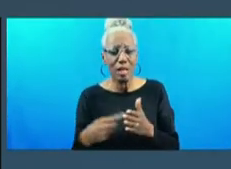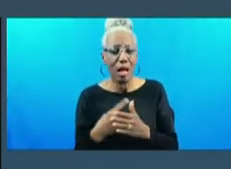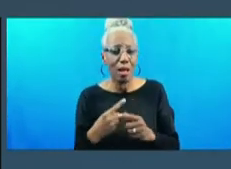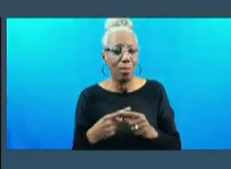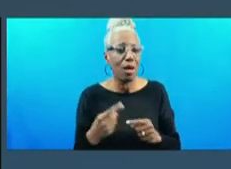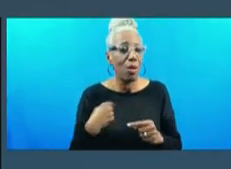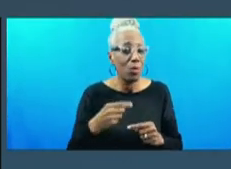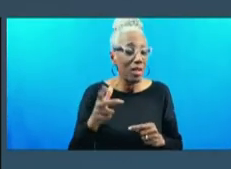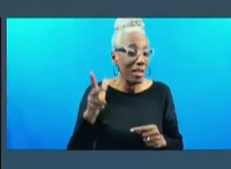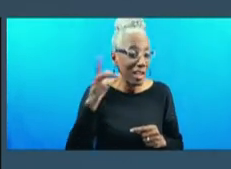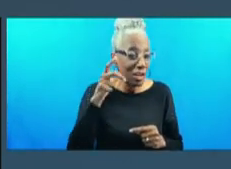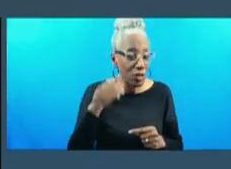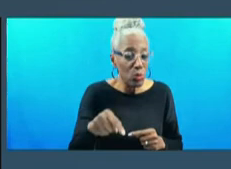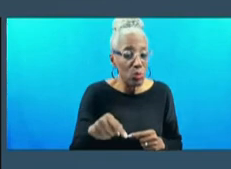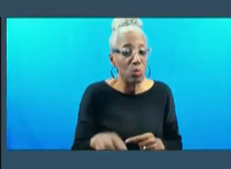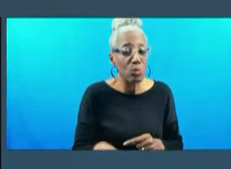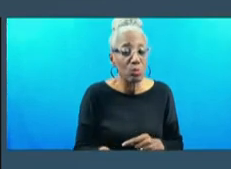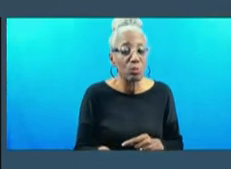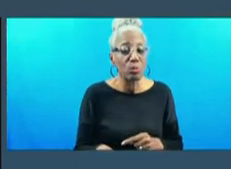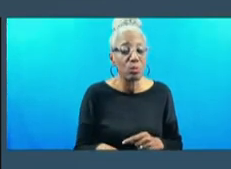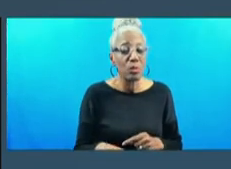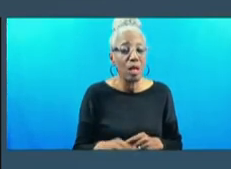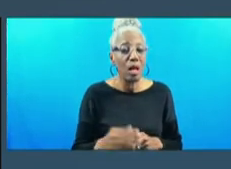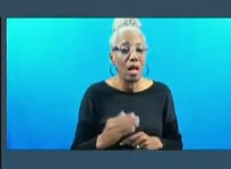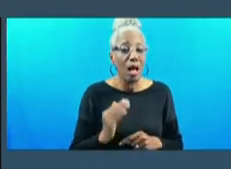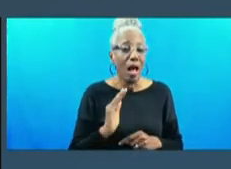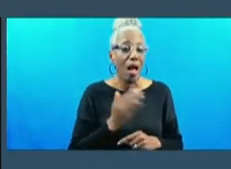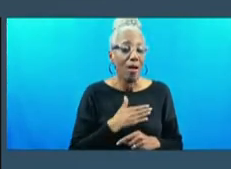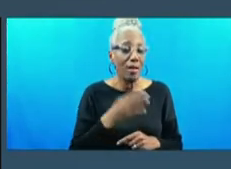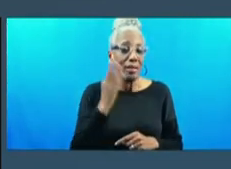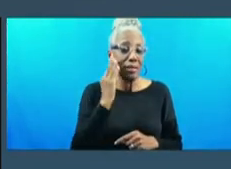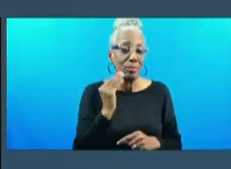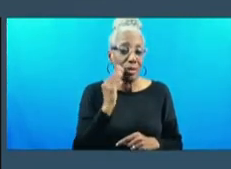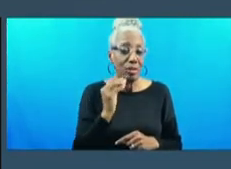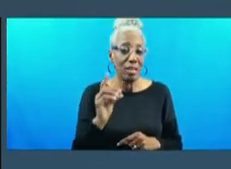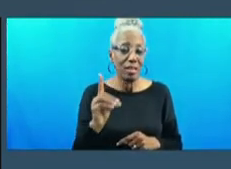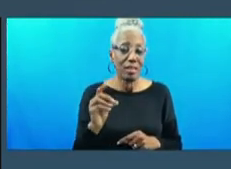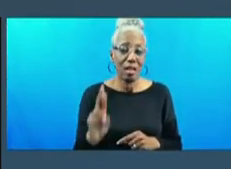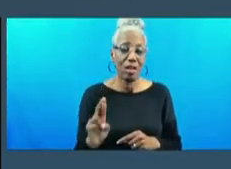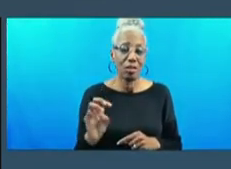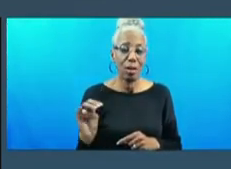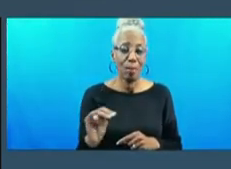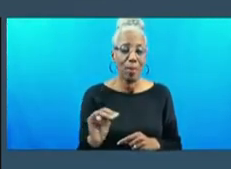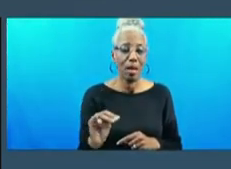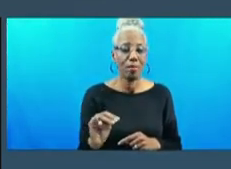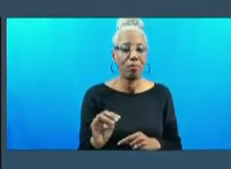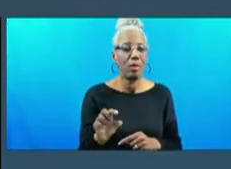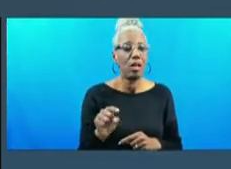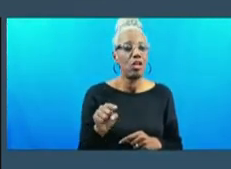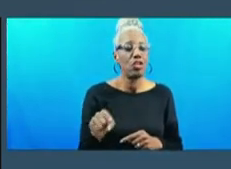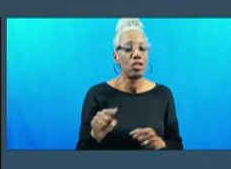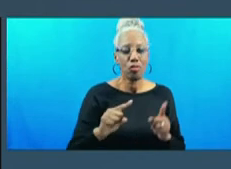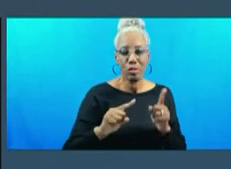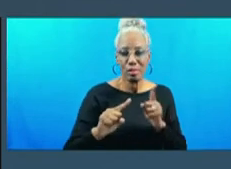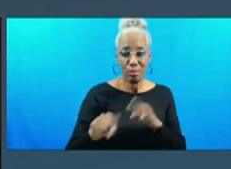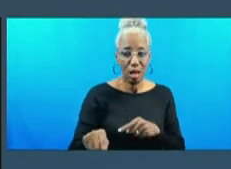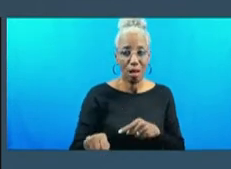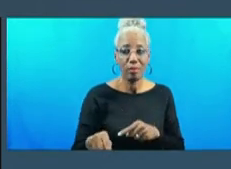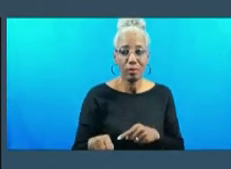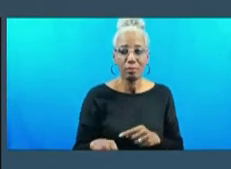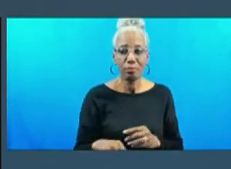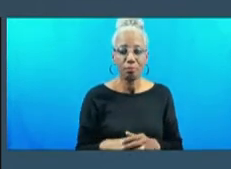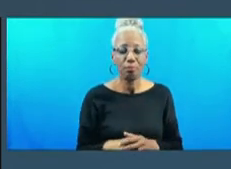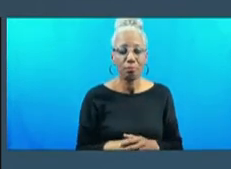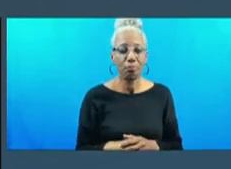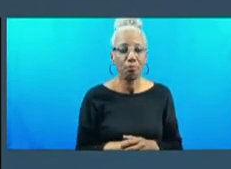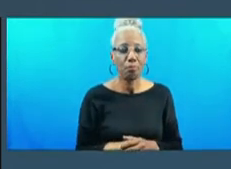has been our experience that Dr. McKnight has been very responsive to the things that we bring to her. It's also true that it's hard to change